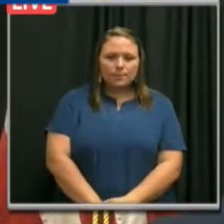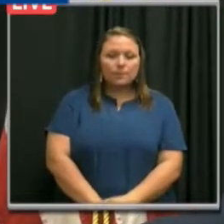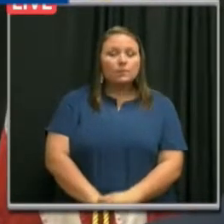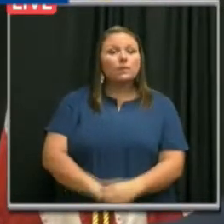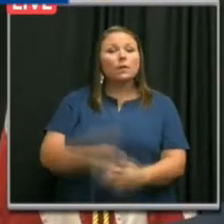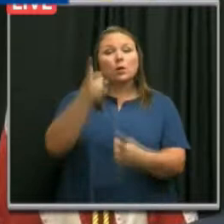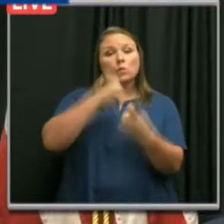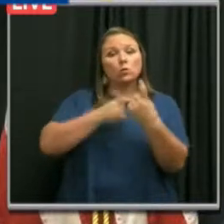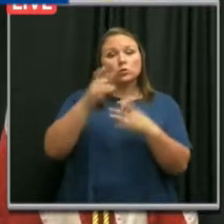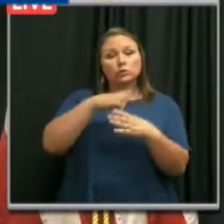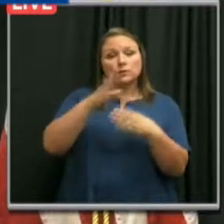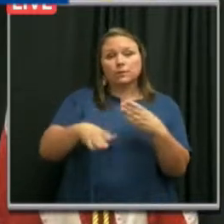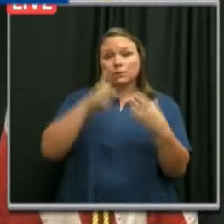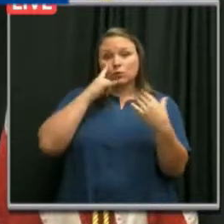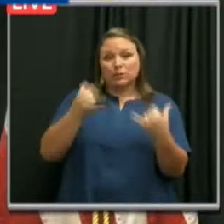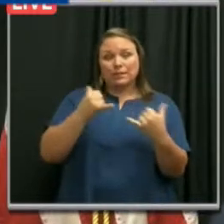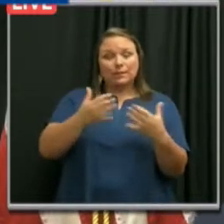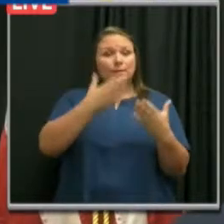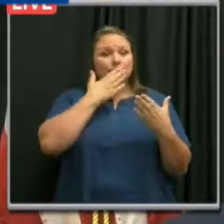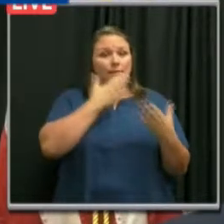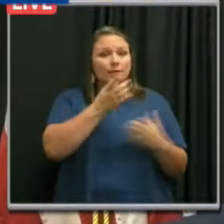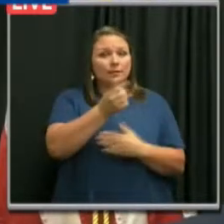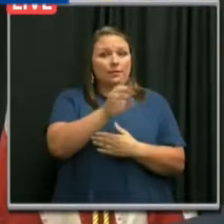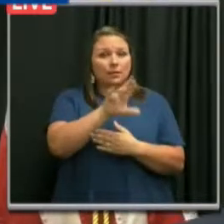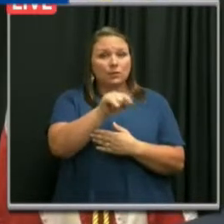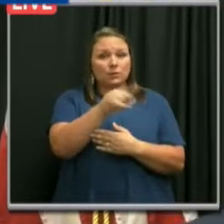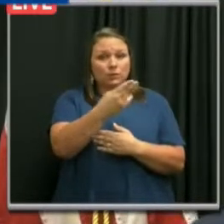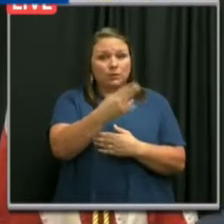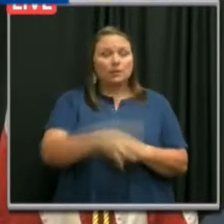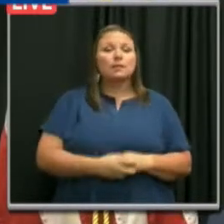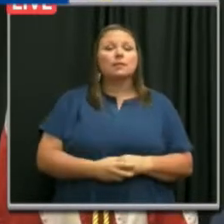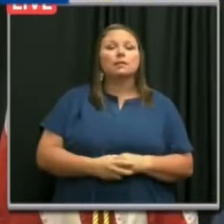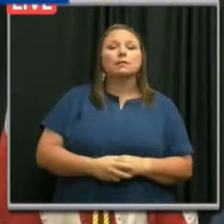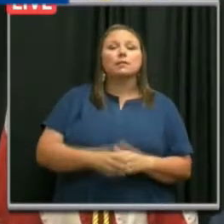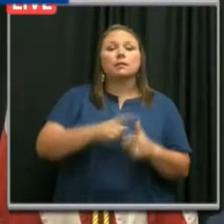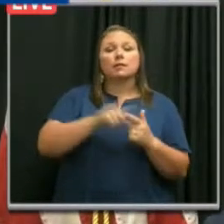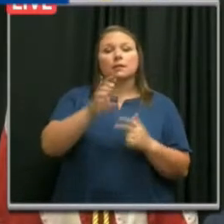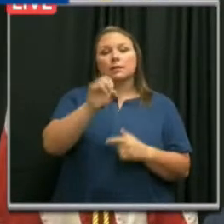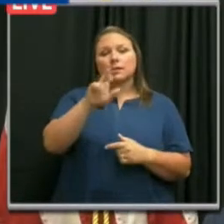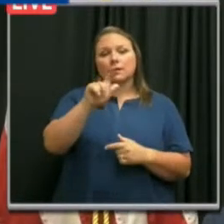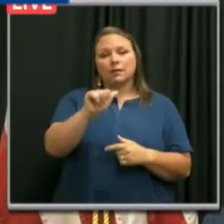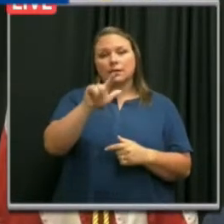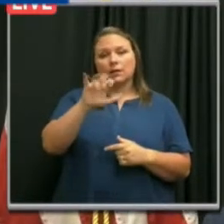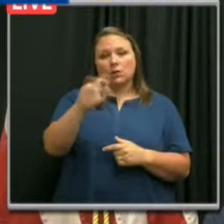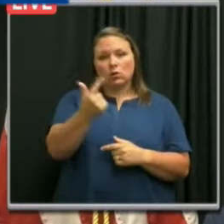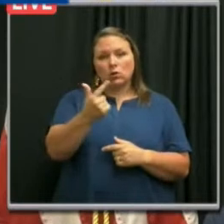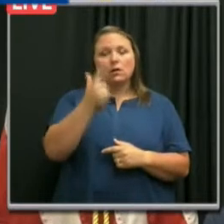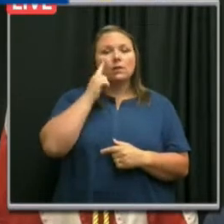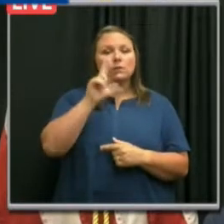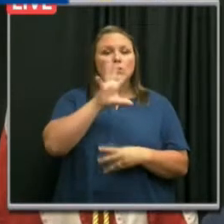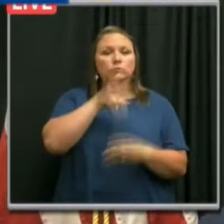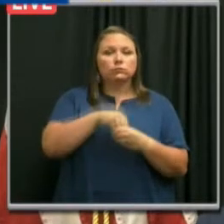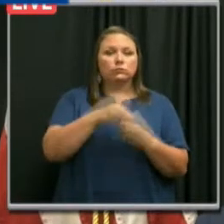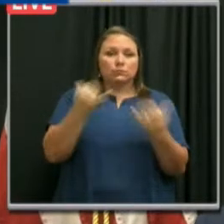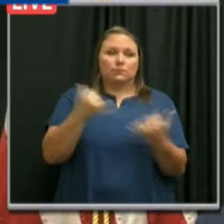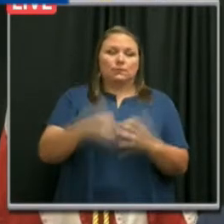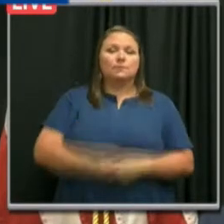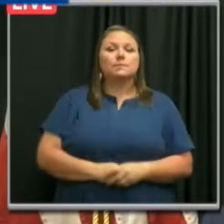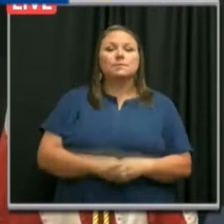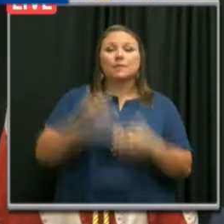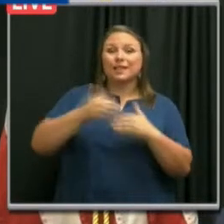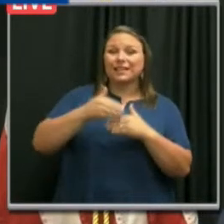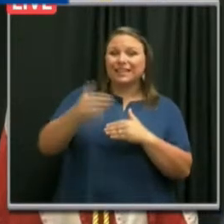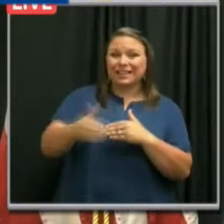Those are all the questions today. I'd like to thank Dr. Hildreth and Ms. Erica Long for joining us this morning. The